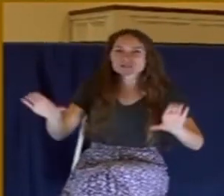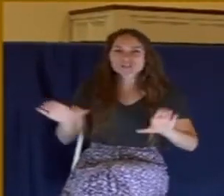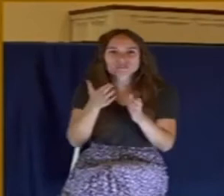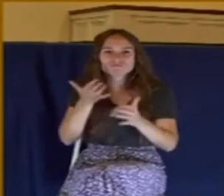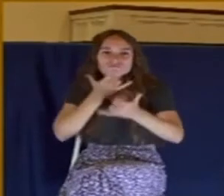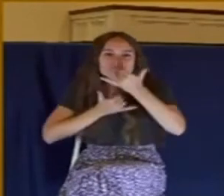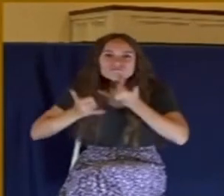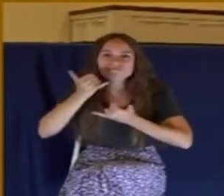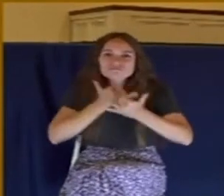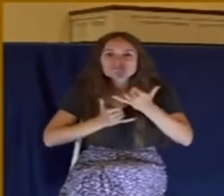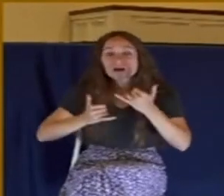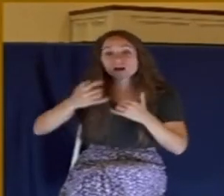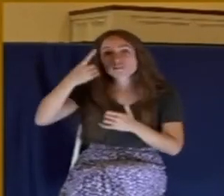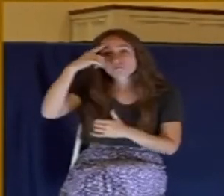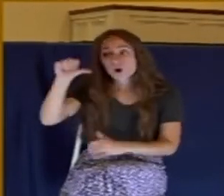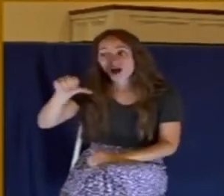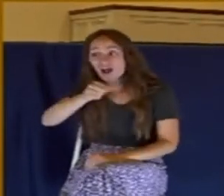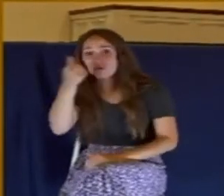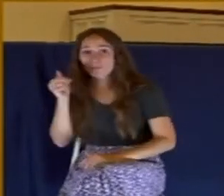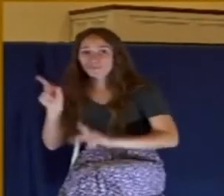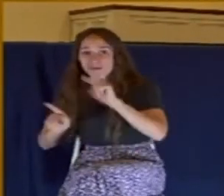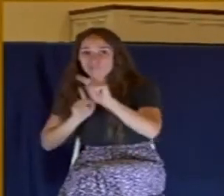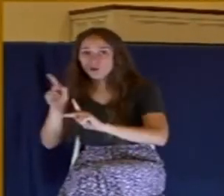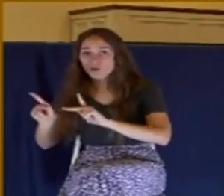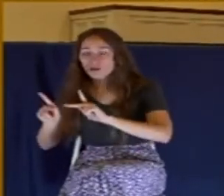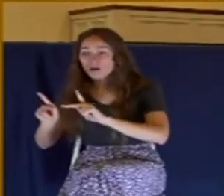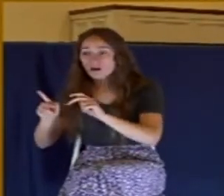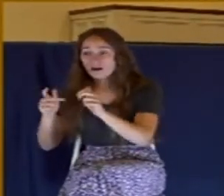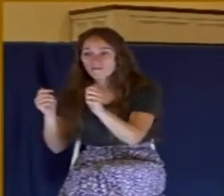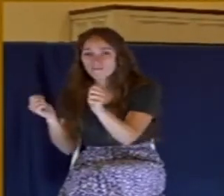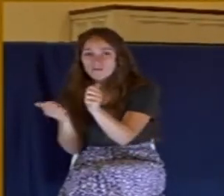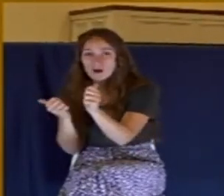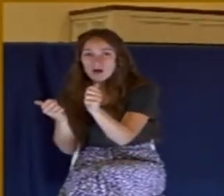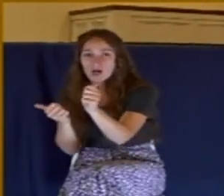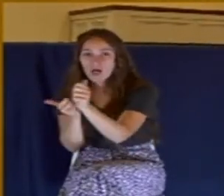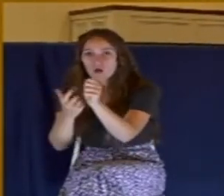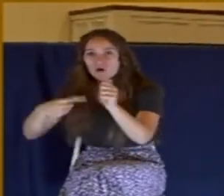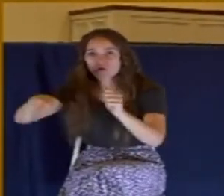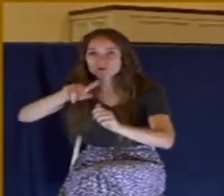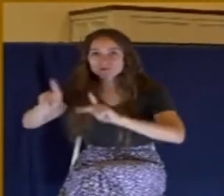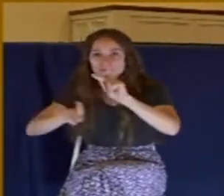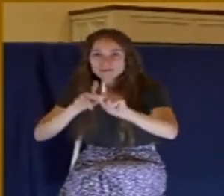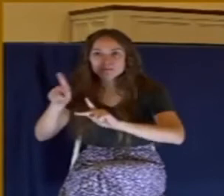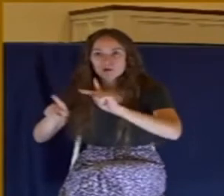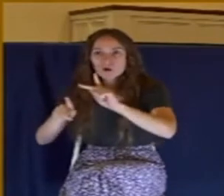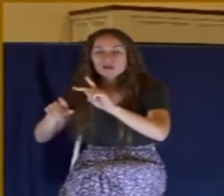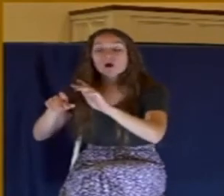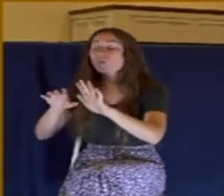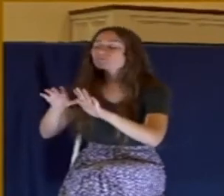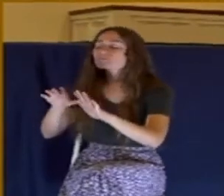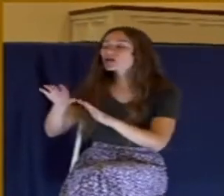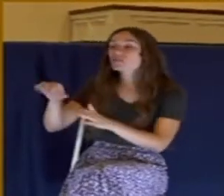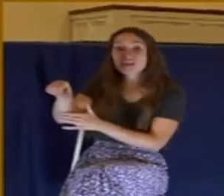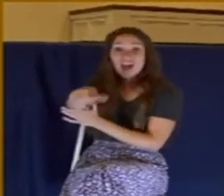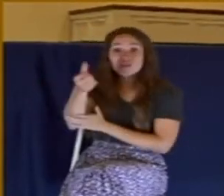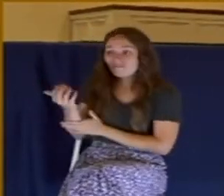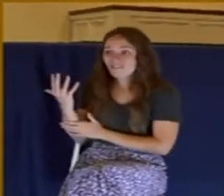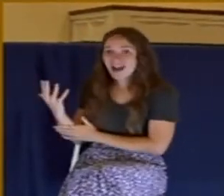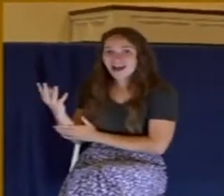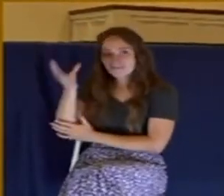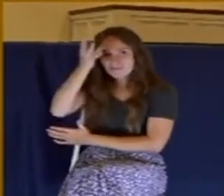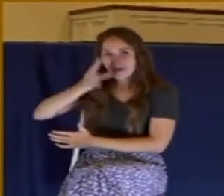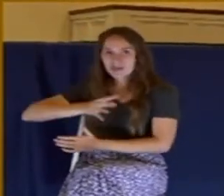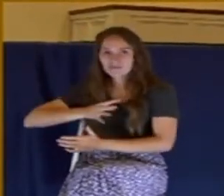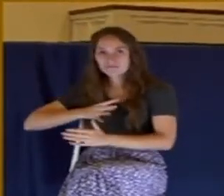others he said in mine hearing, Go ye after him through the city, and smite, and let not your eyes spare, neither have